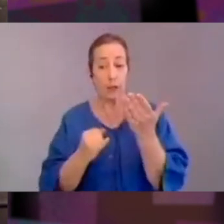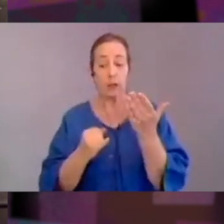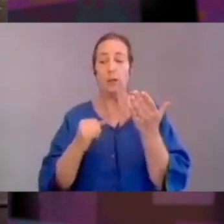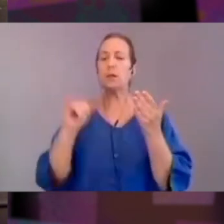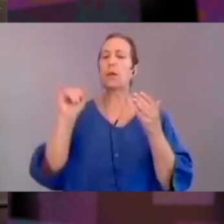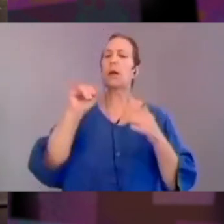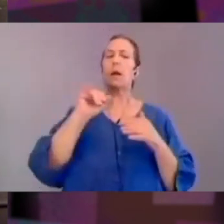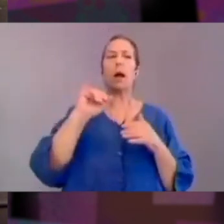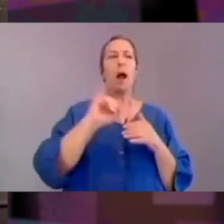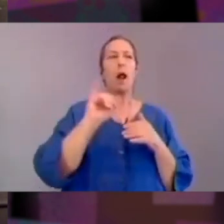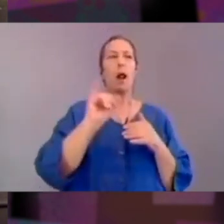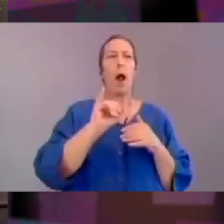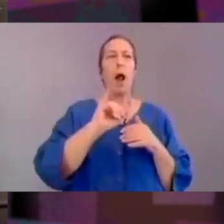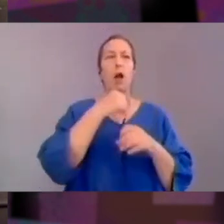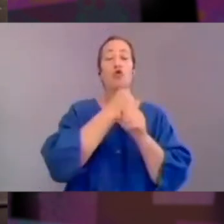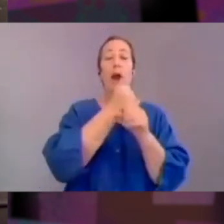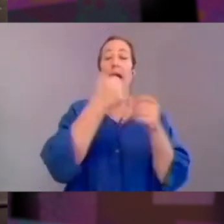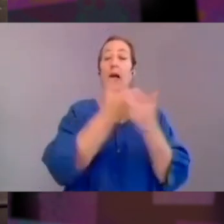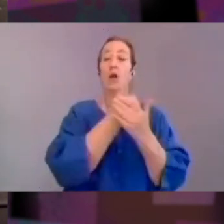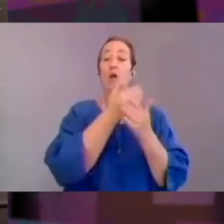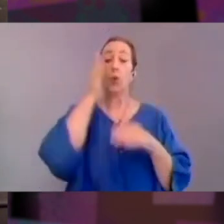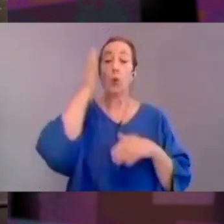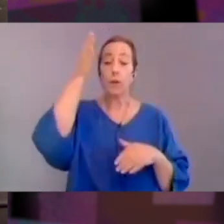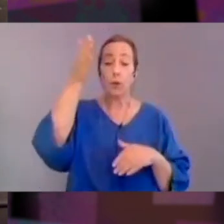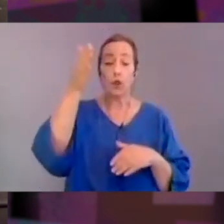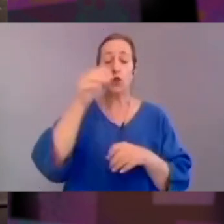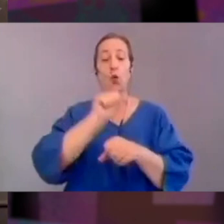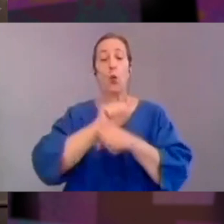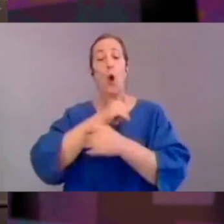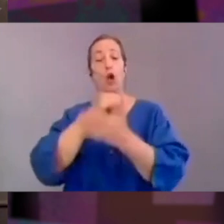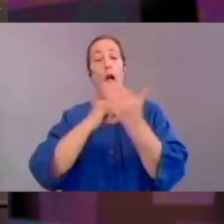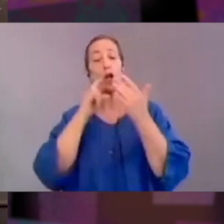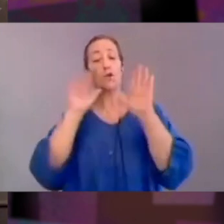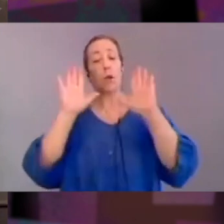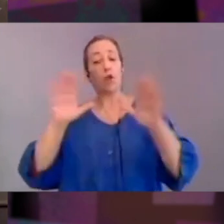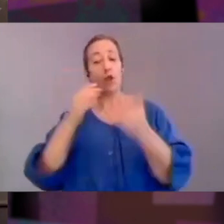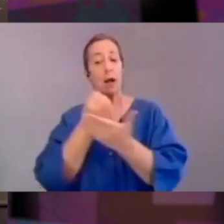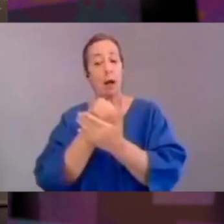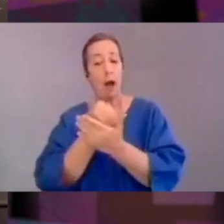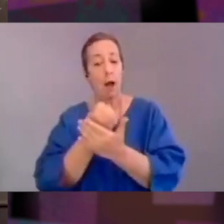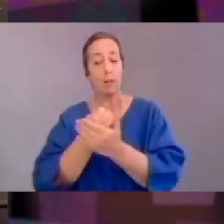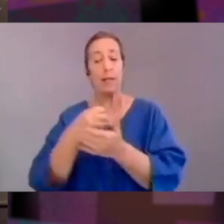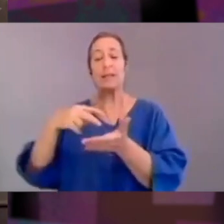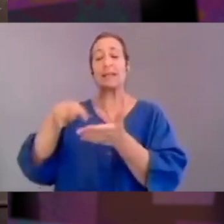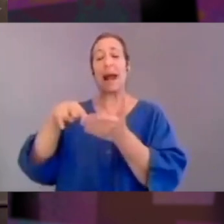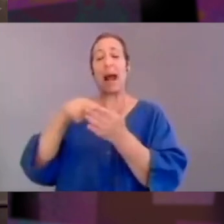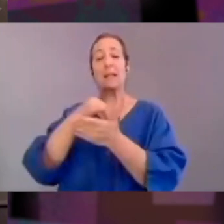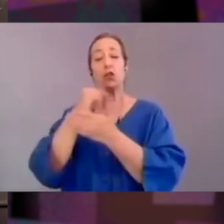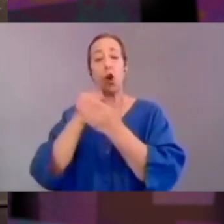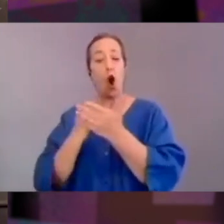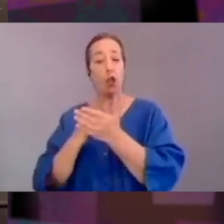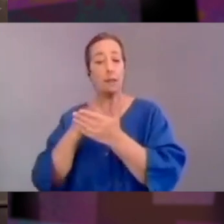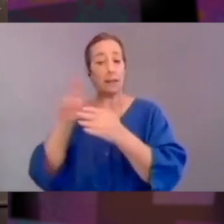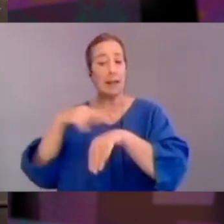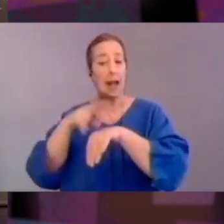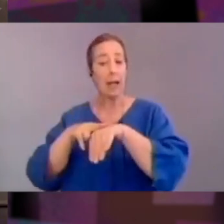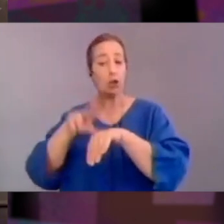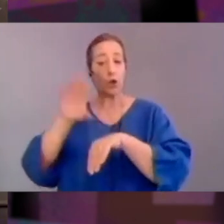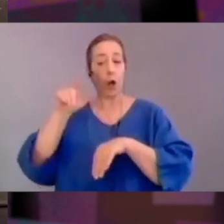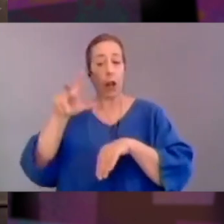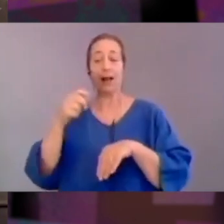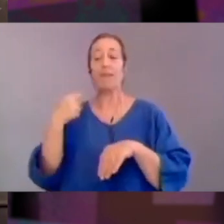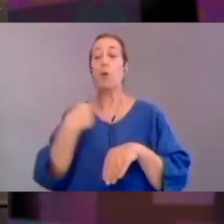Working Artists for the Greater Economy, Dance Artists National Collective, We See You White American Theater, and other